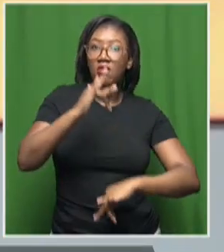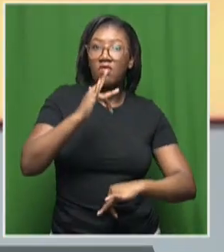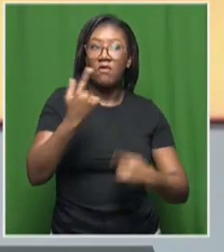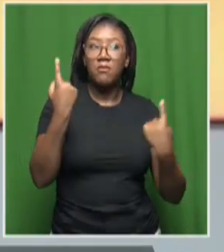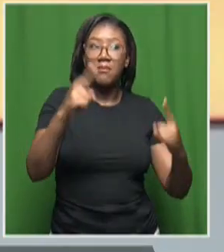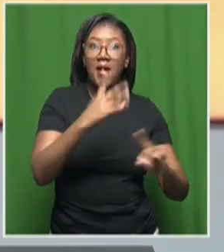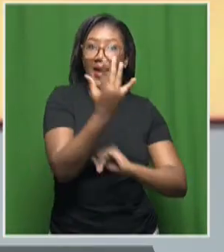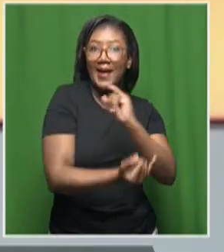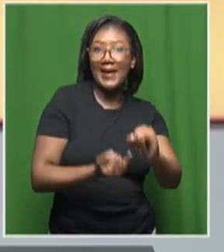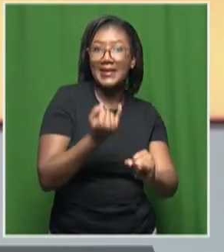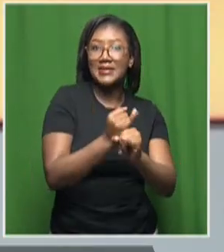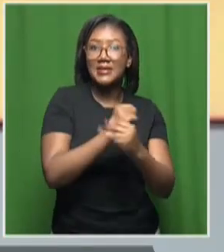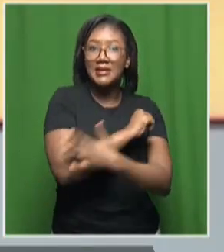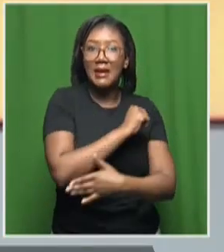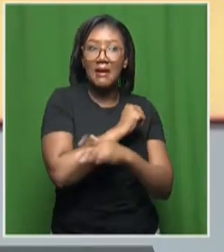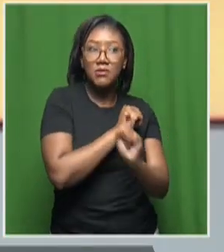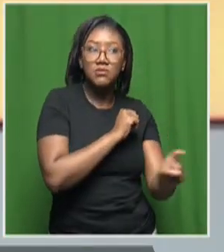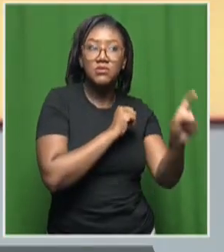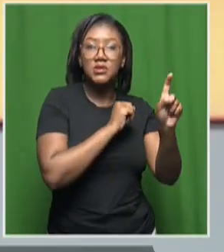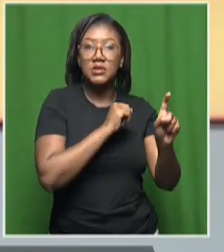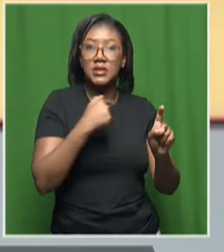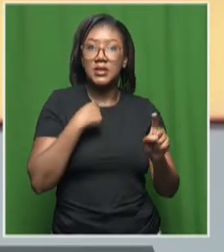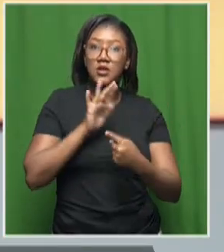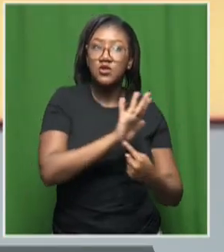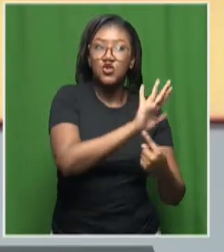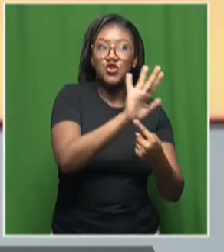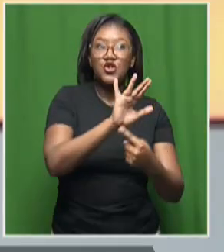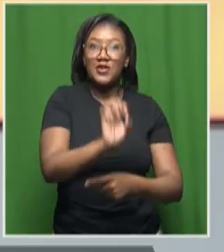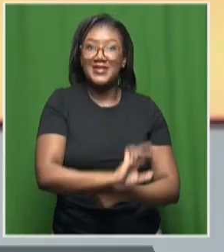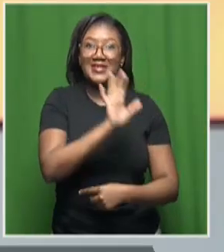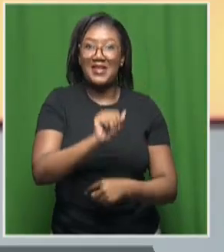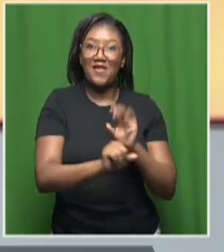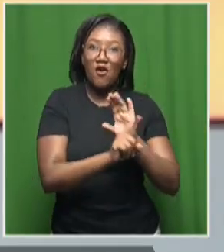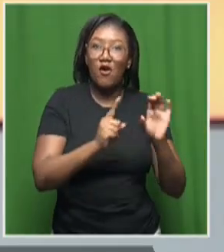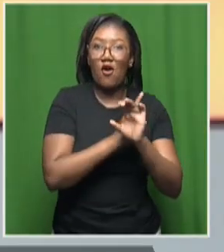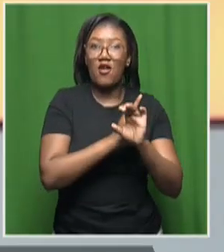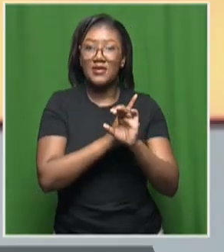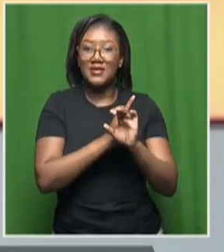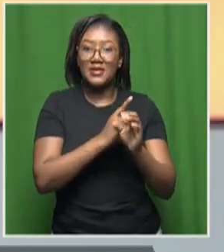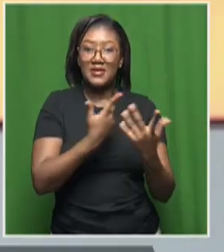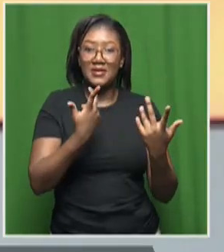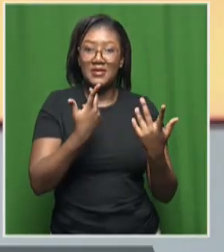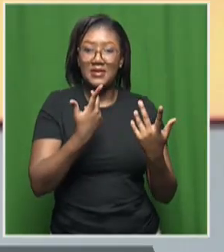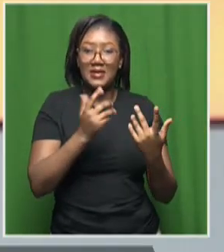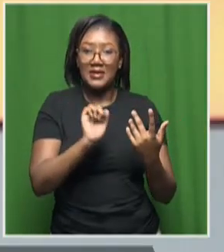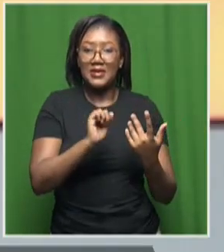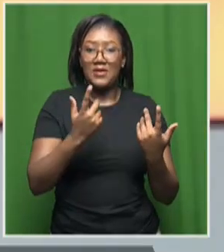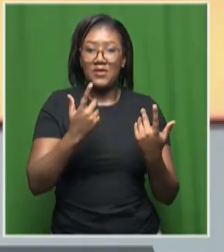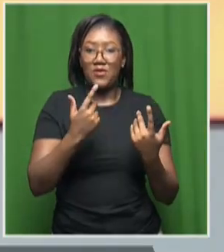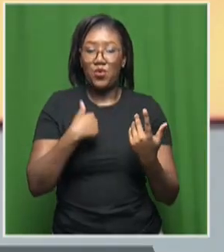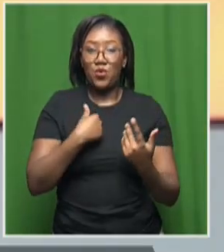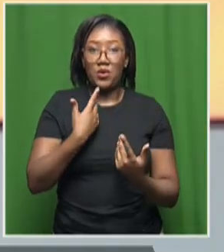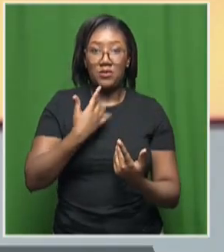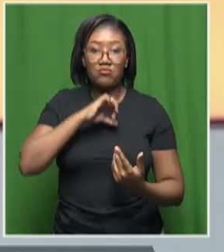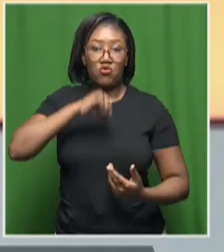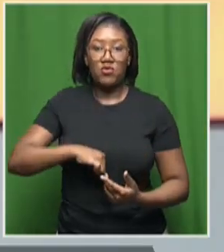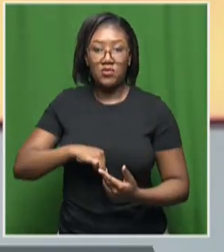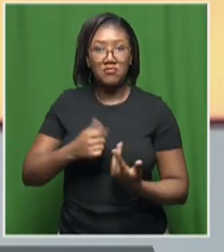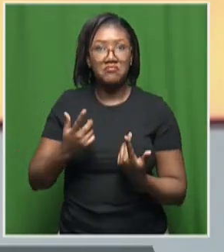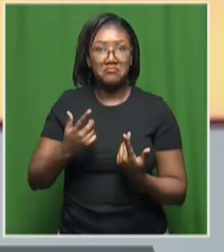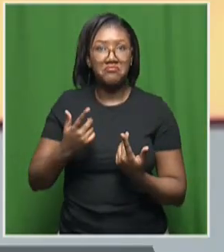are and showcase who we are as a people as well, and complete that world story. Because to your point, how we value art